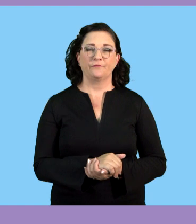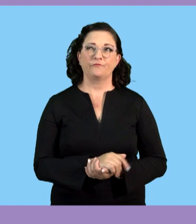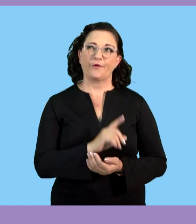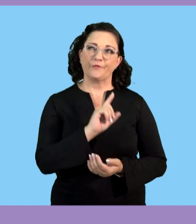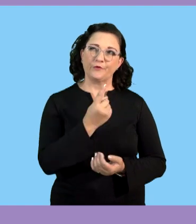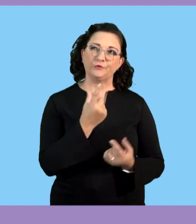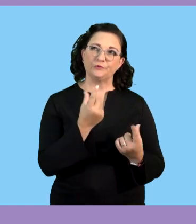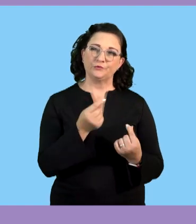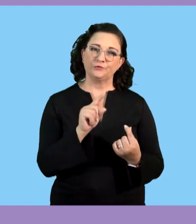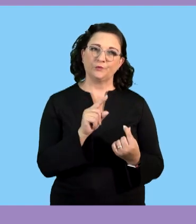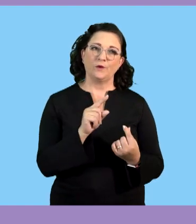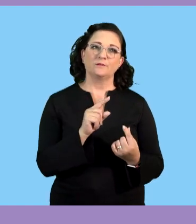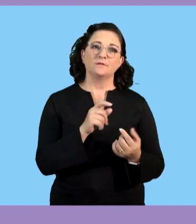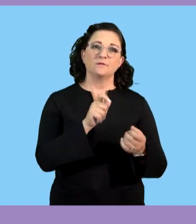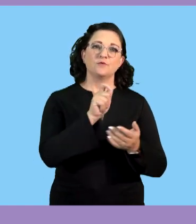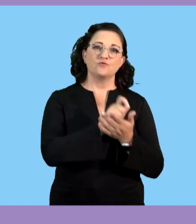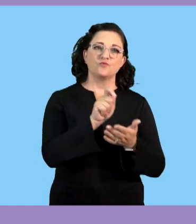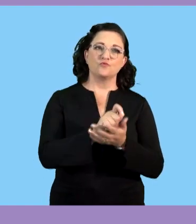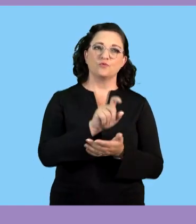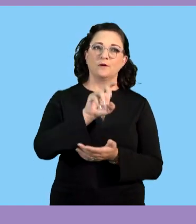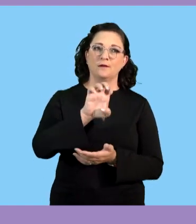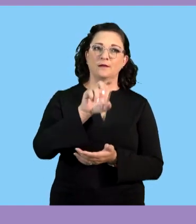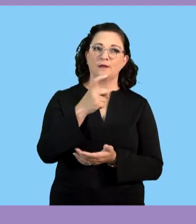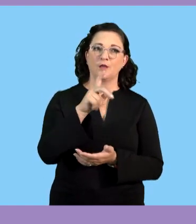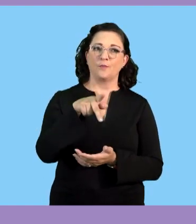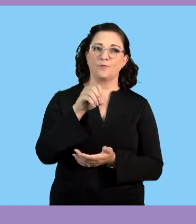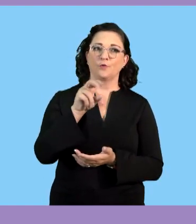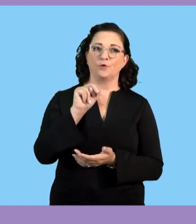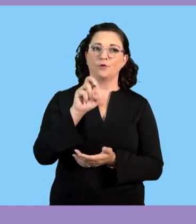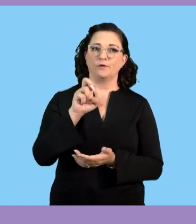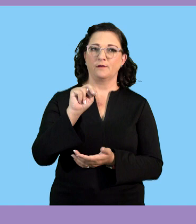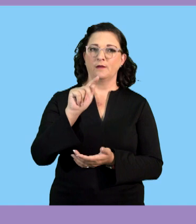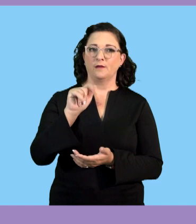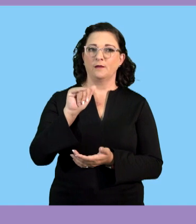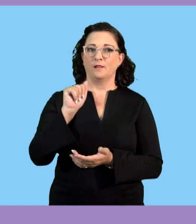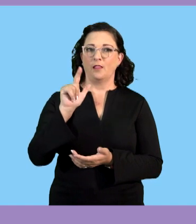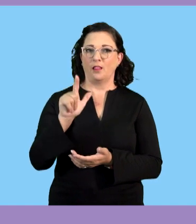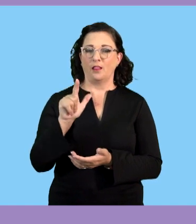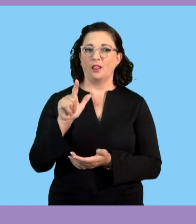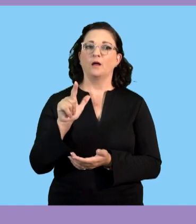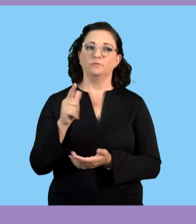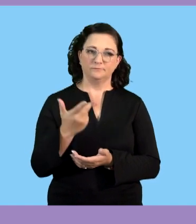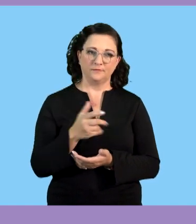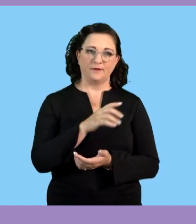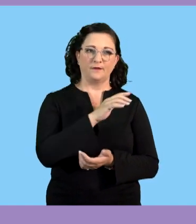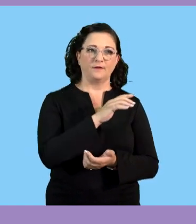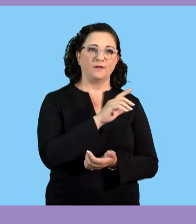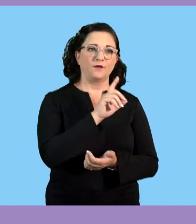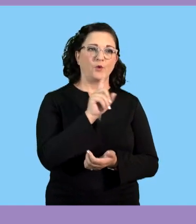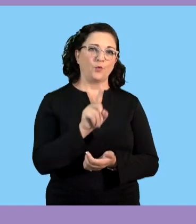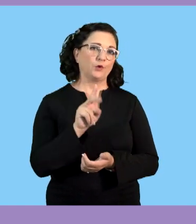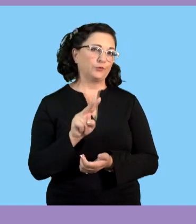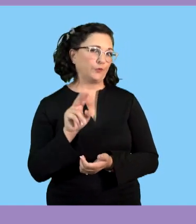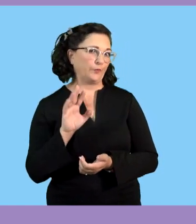to write them in exponential form. So if we are looking at 125 written